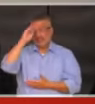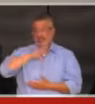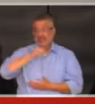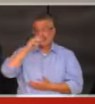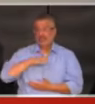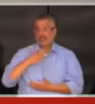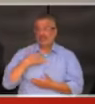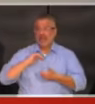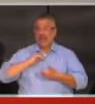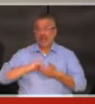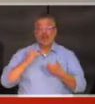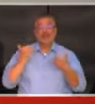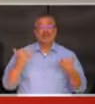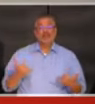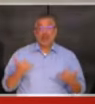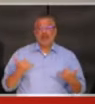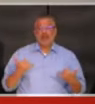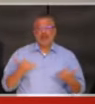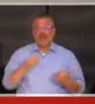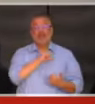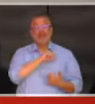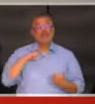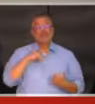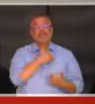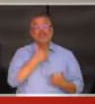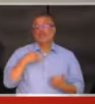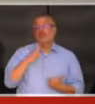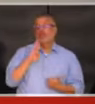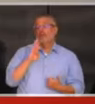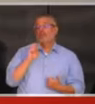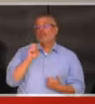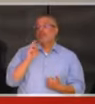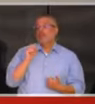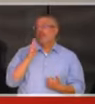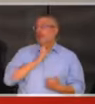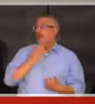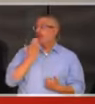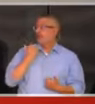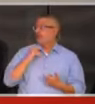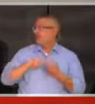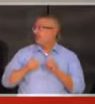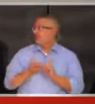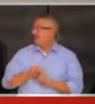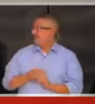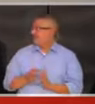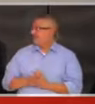introduce my colleague now, Assemblymember Mark Berman, my dear friend.